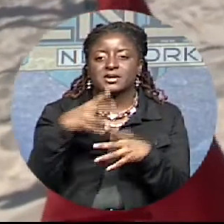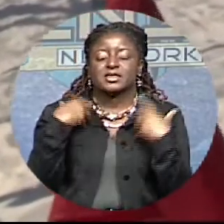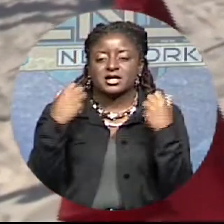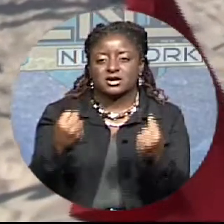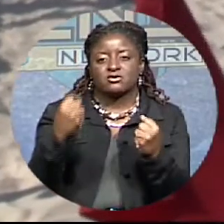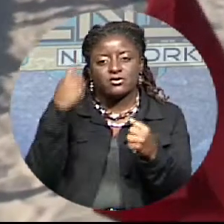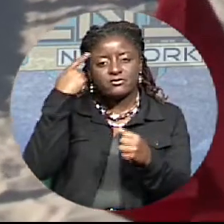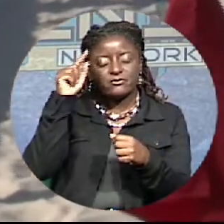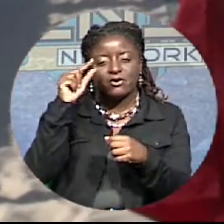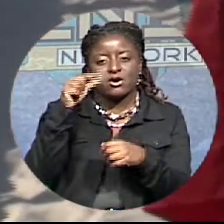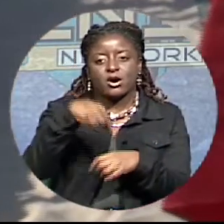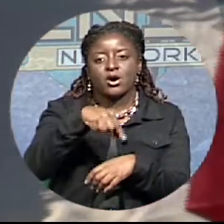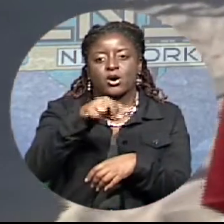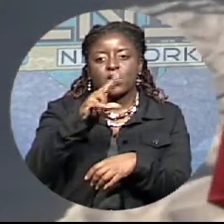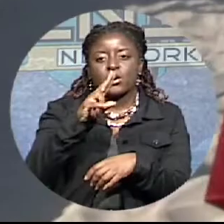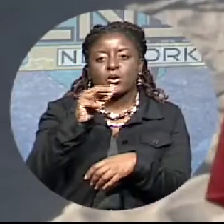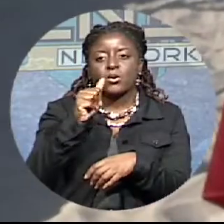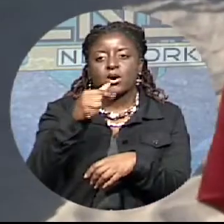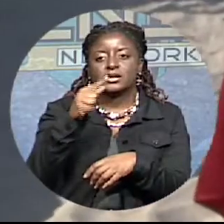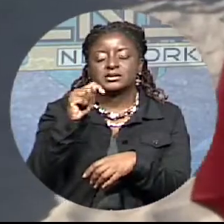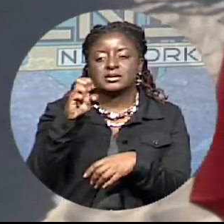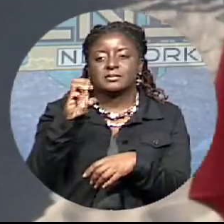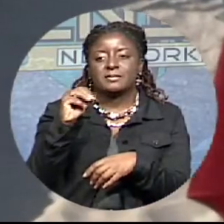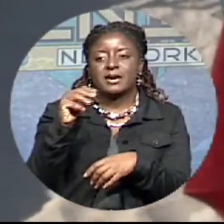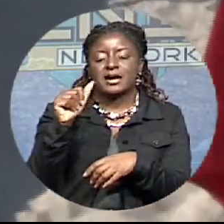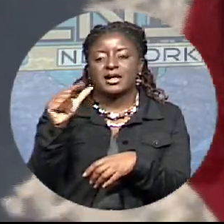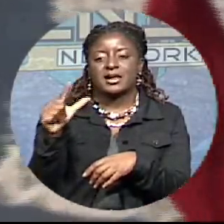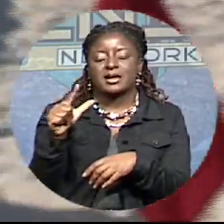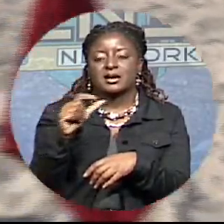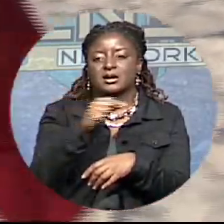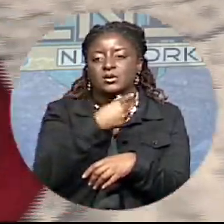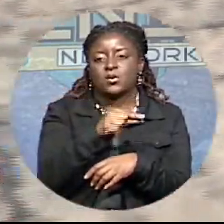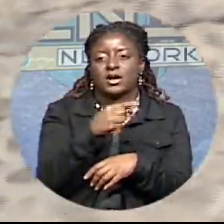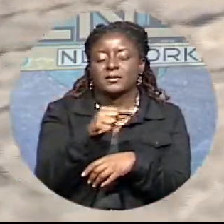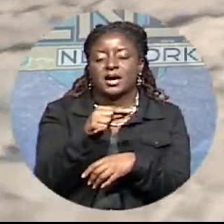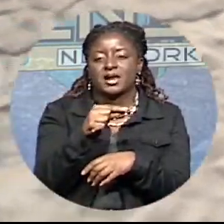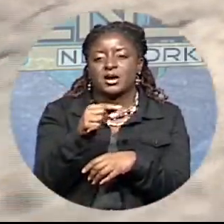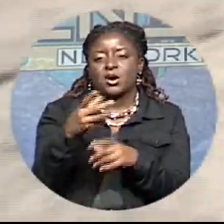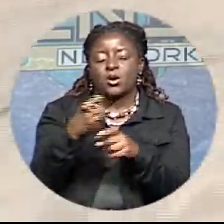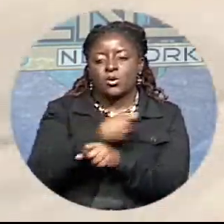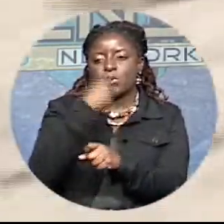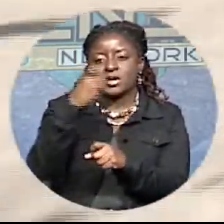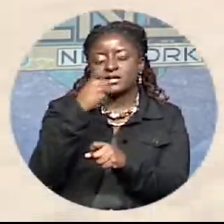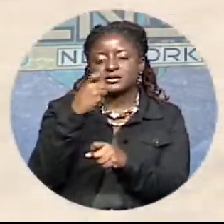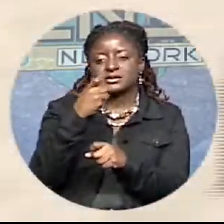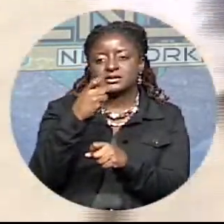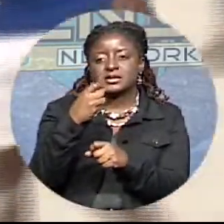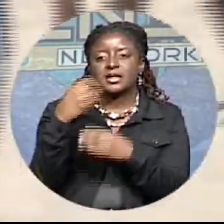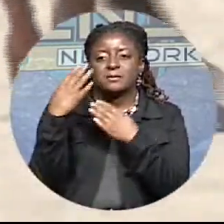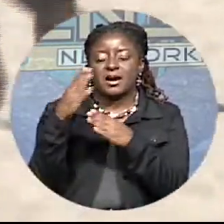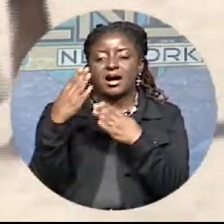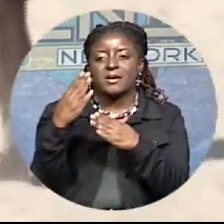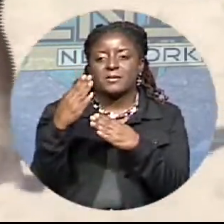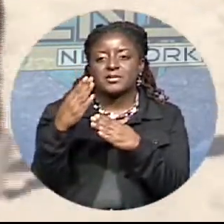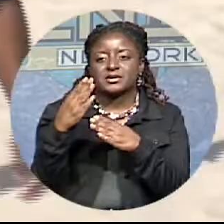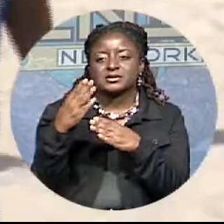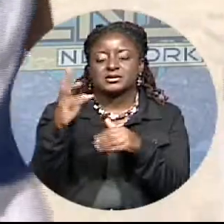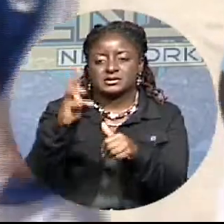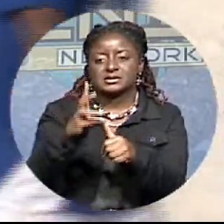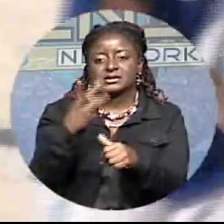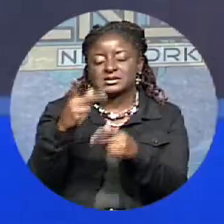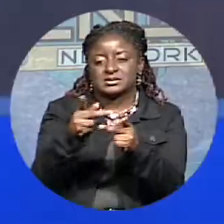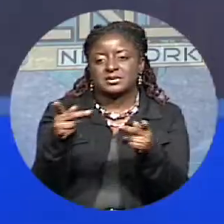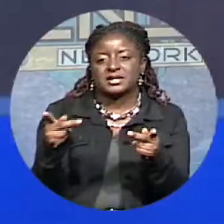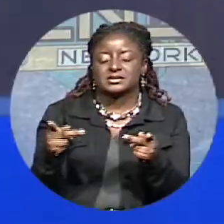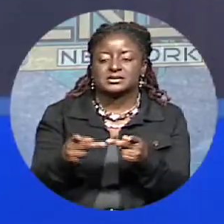and he finds an opening on the left side of the net. Guatemala wins on penalty kicks, and the Bahamas has to settle for 6th